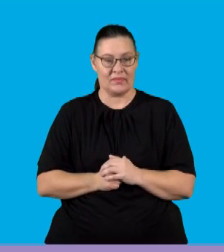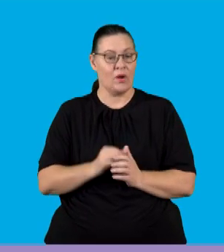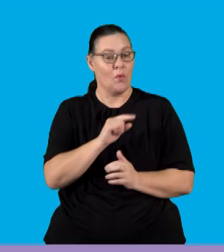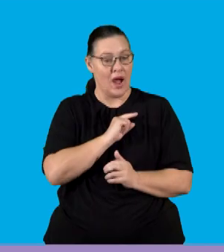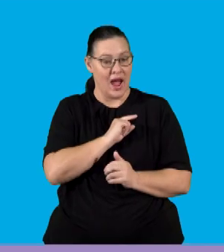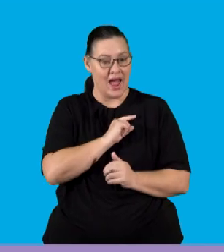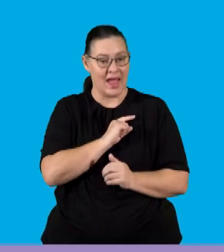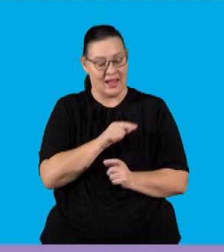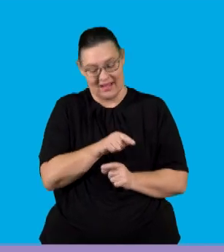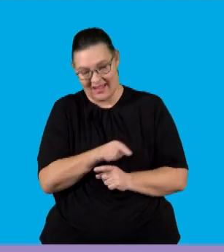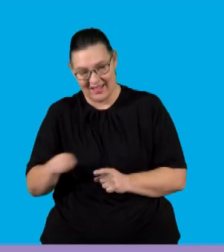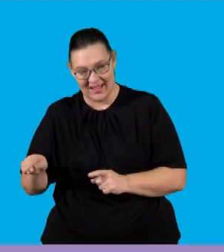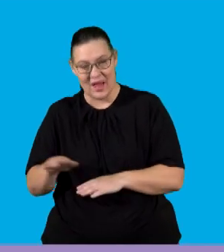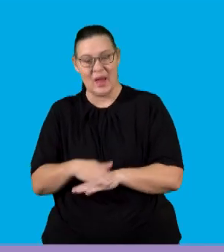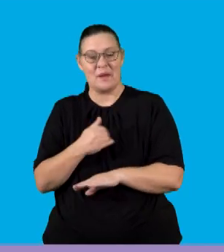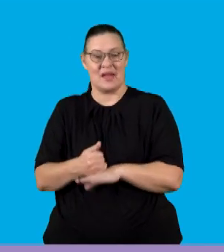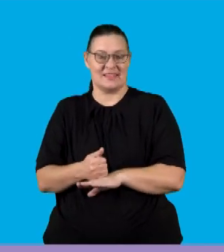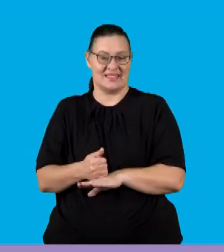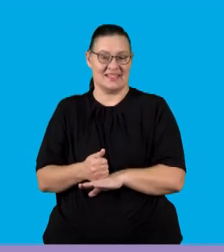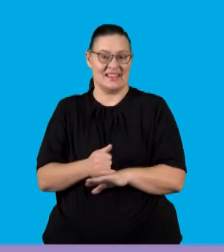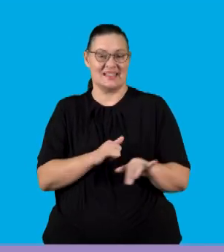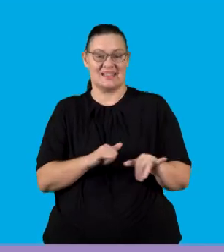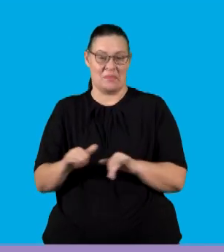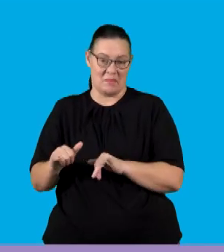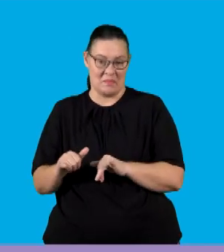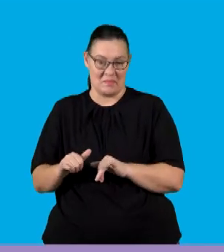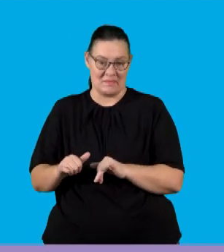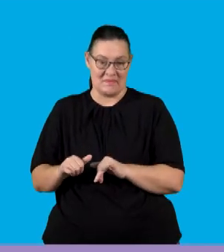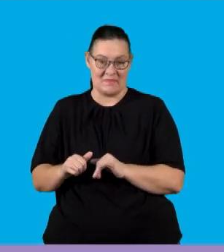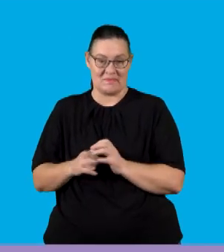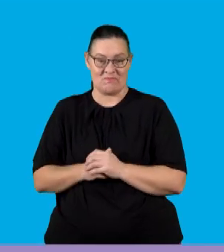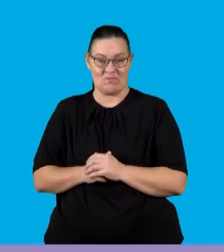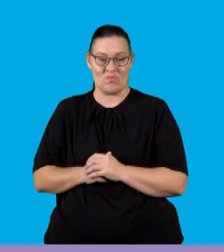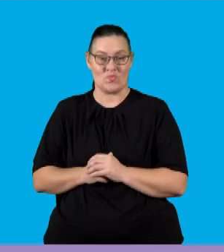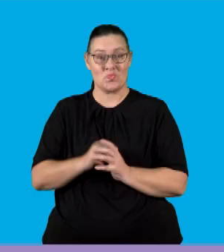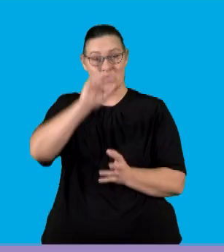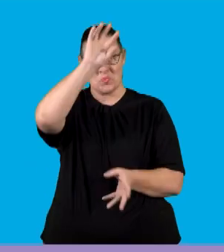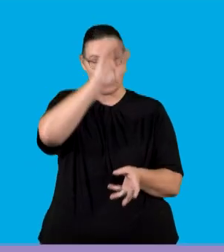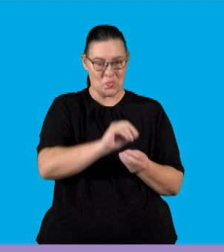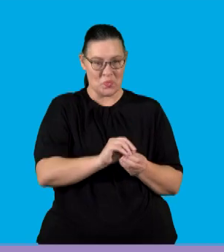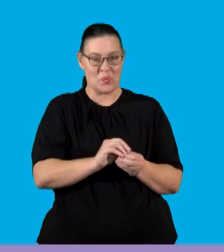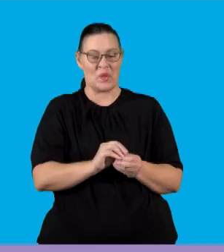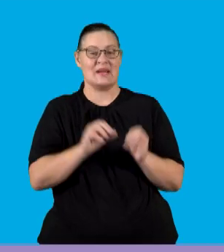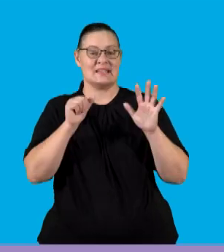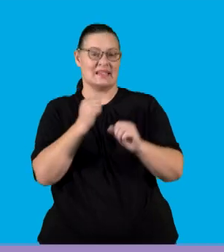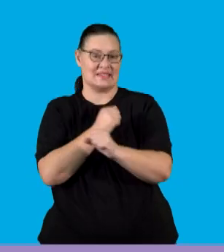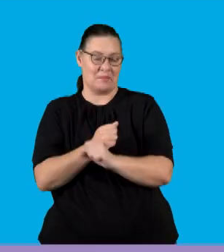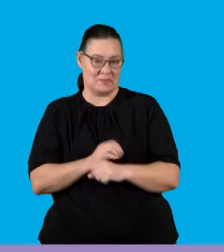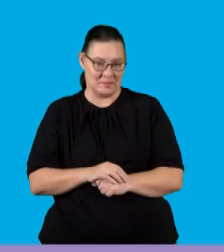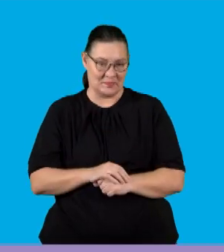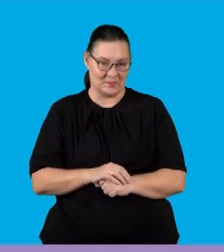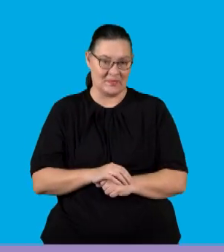we multiplied by 6 of those tens. And that now gives us